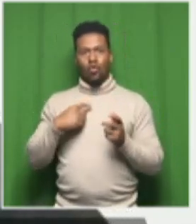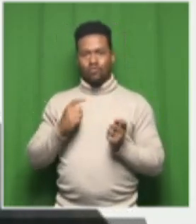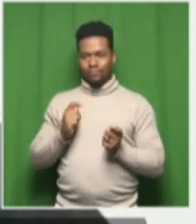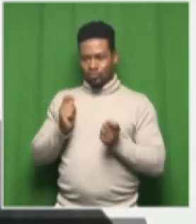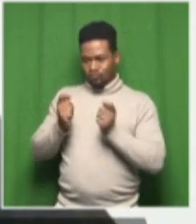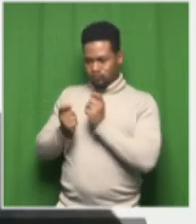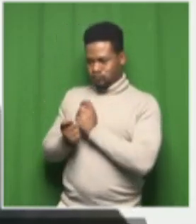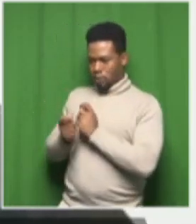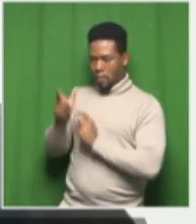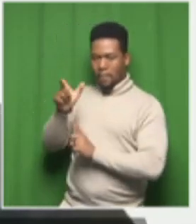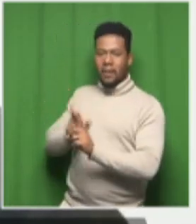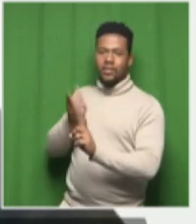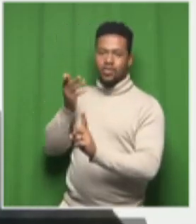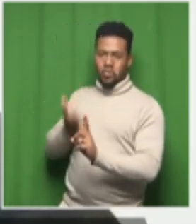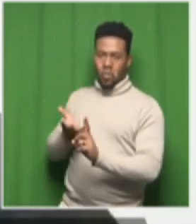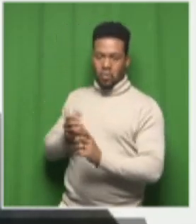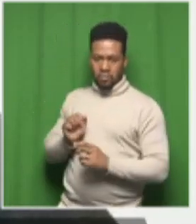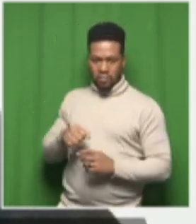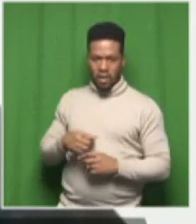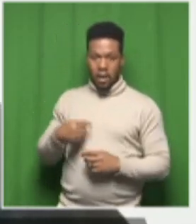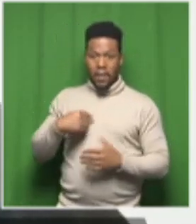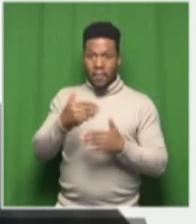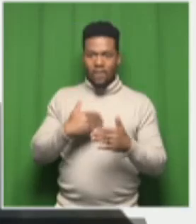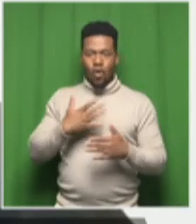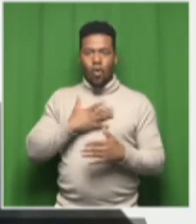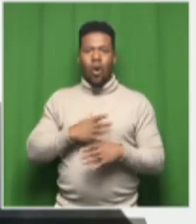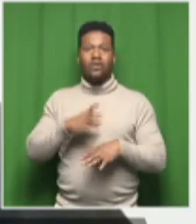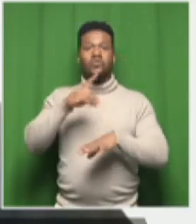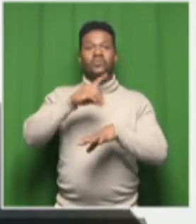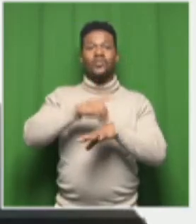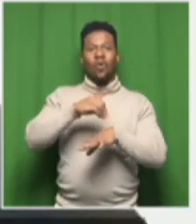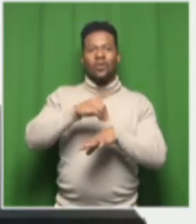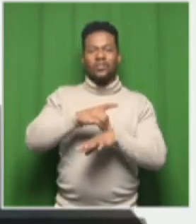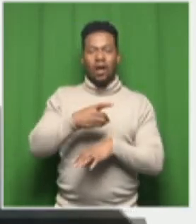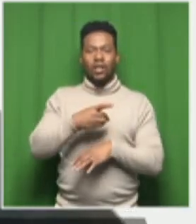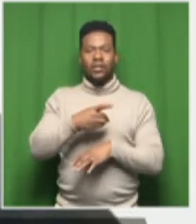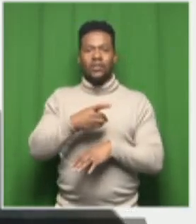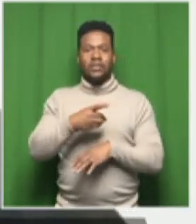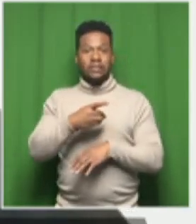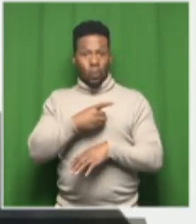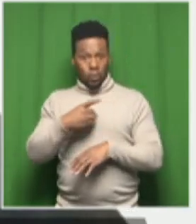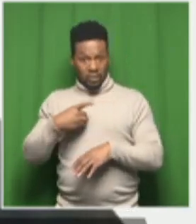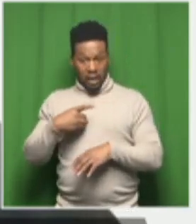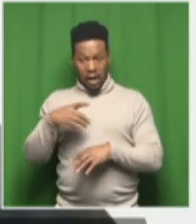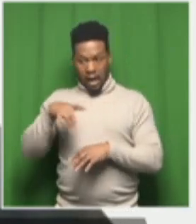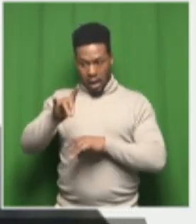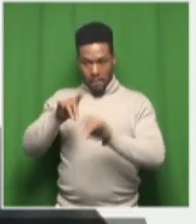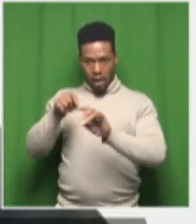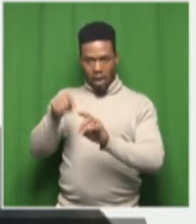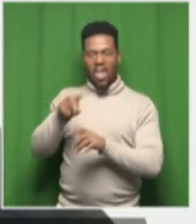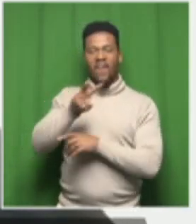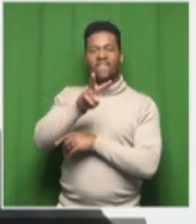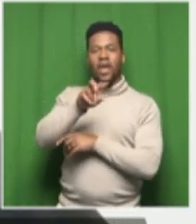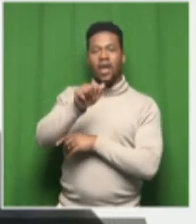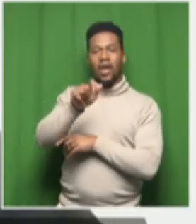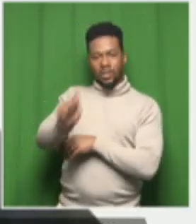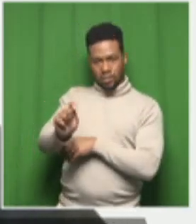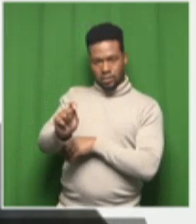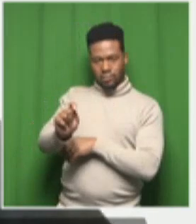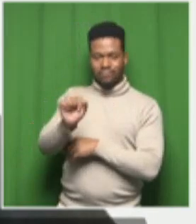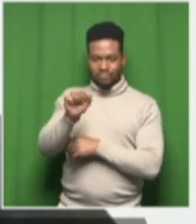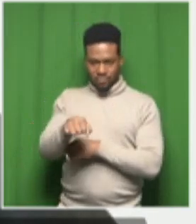because I wanted to be a doctor of animals, which is a vet. But unfortunately,